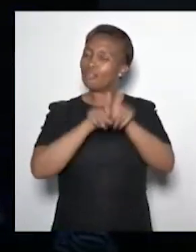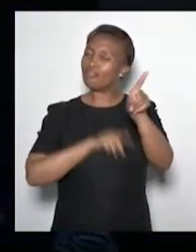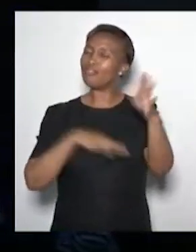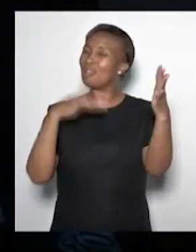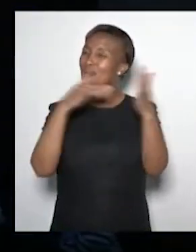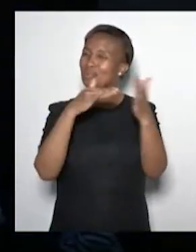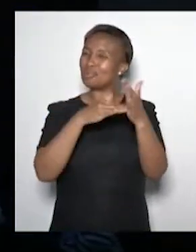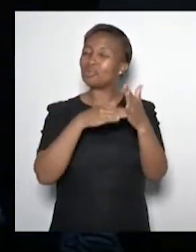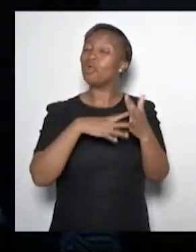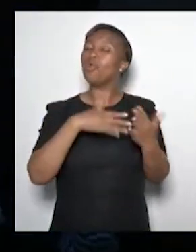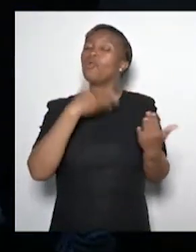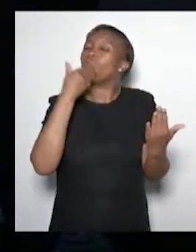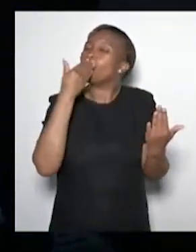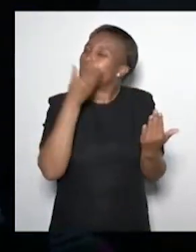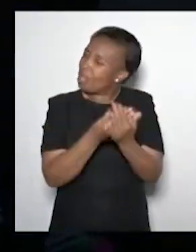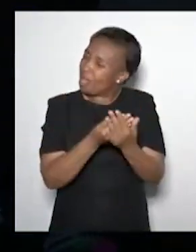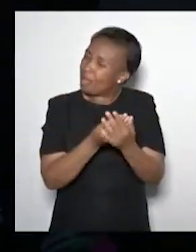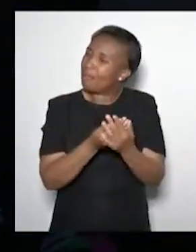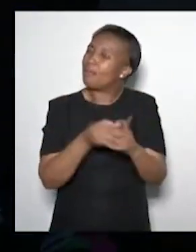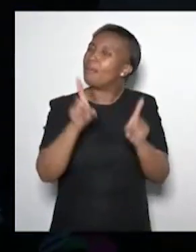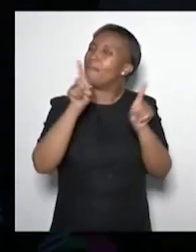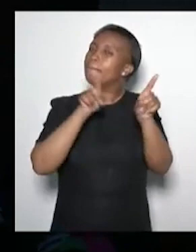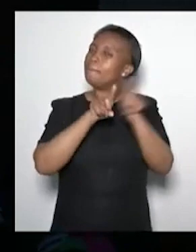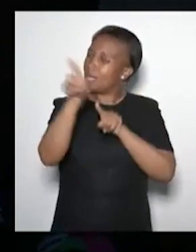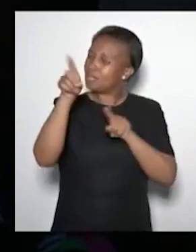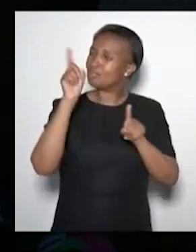your matric again.